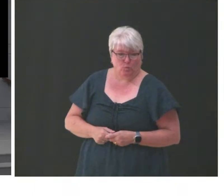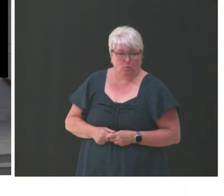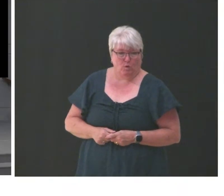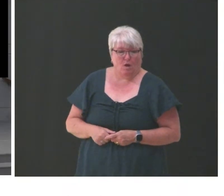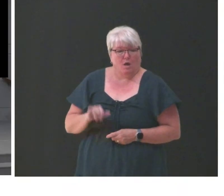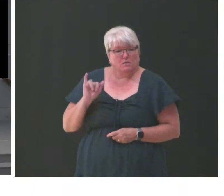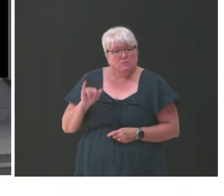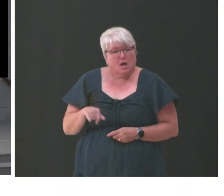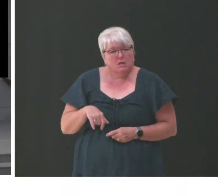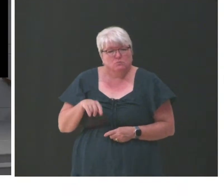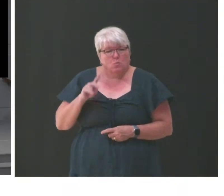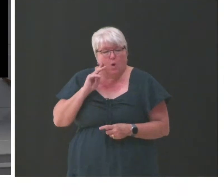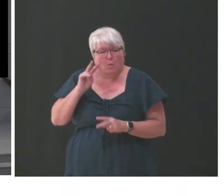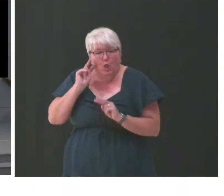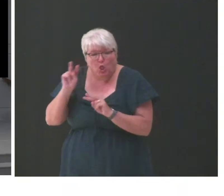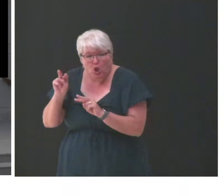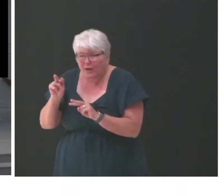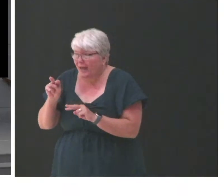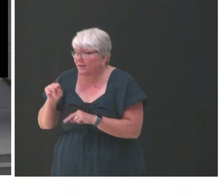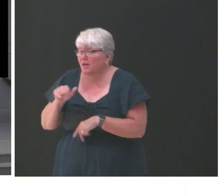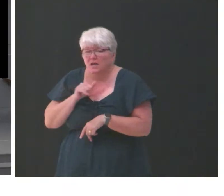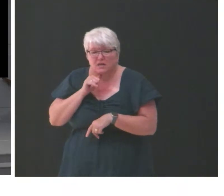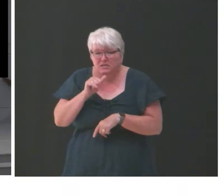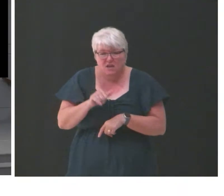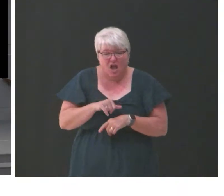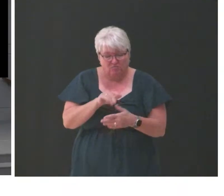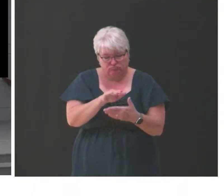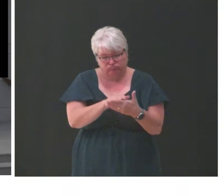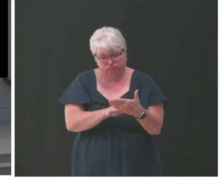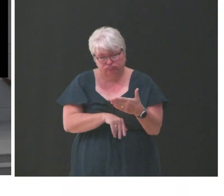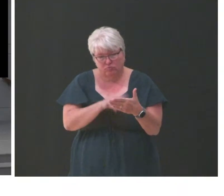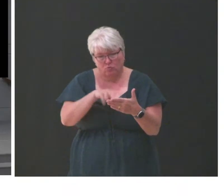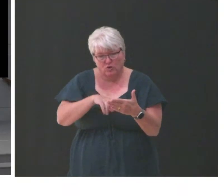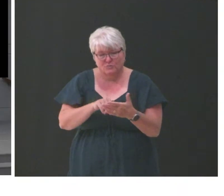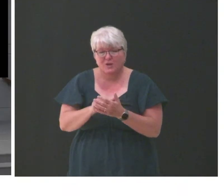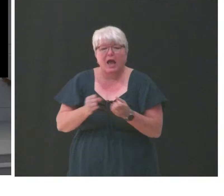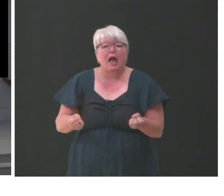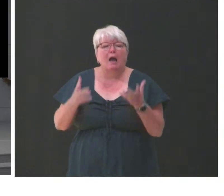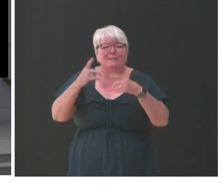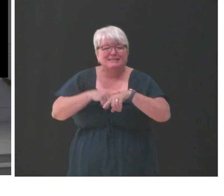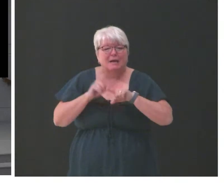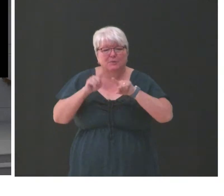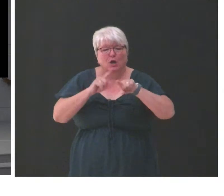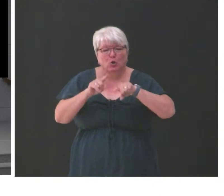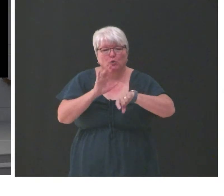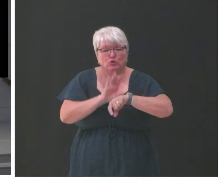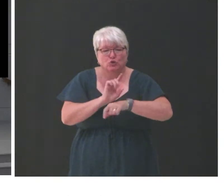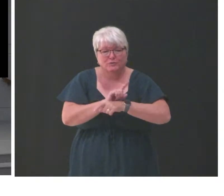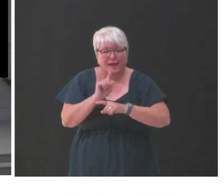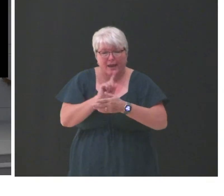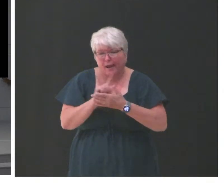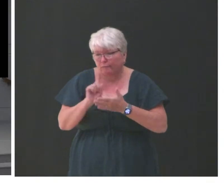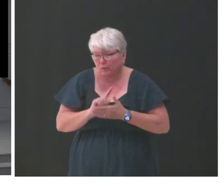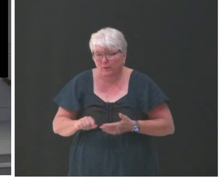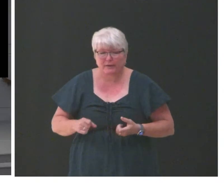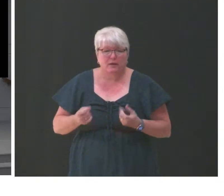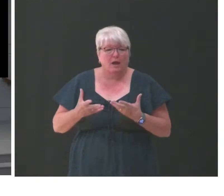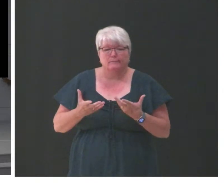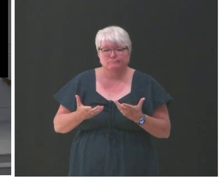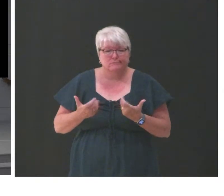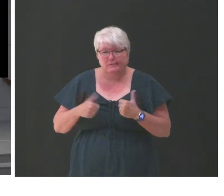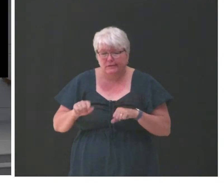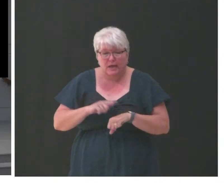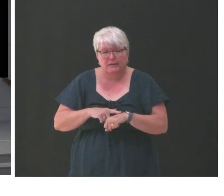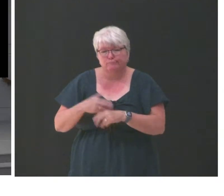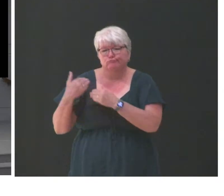This is what we look at. Not in view of a worship order. Not in view of how many times can I go to church during a year. Not in view of any kind